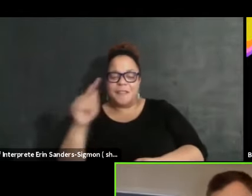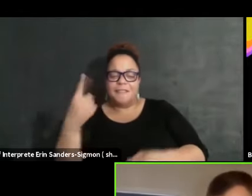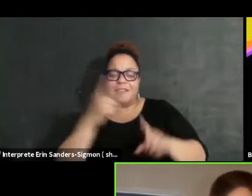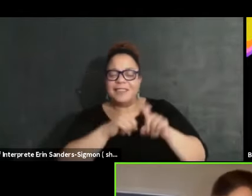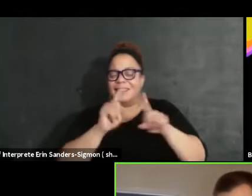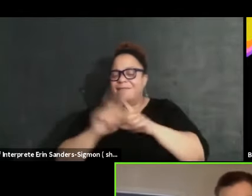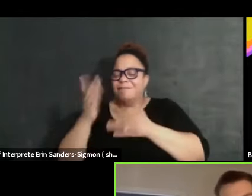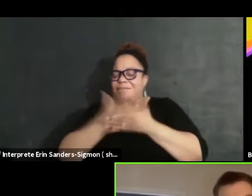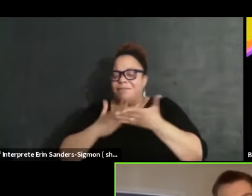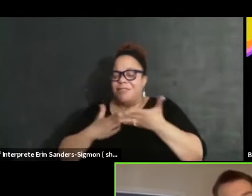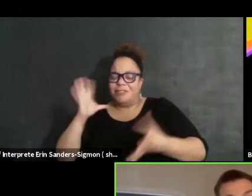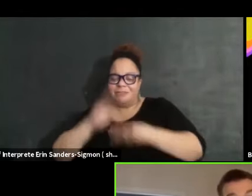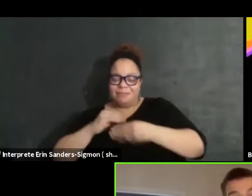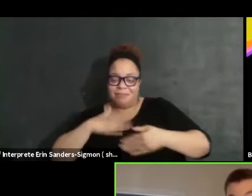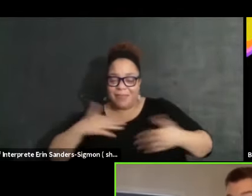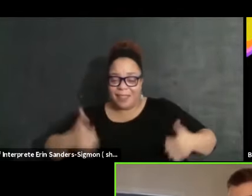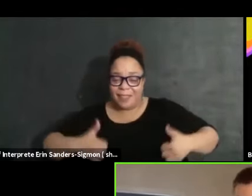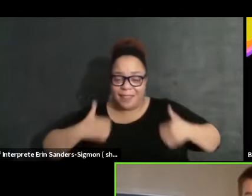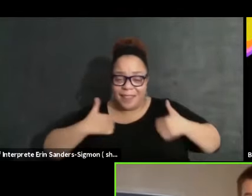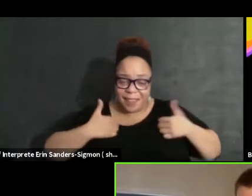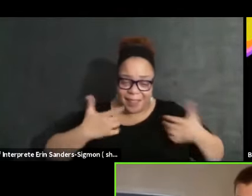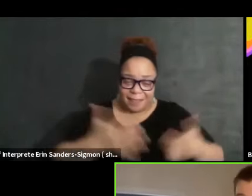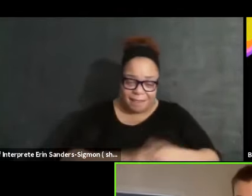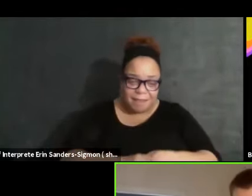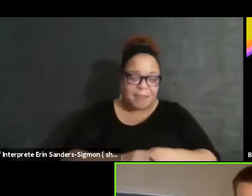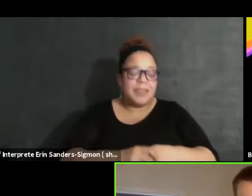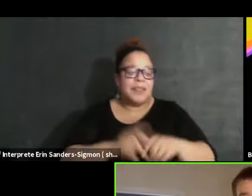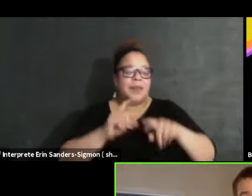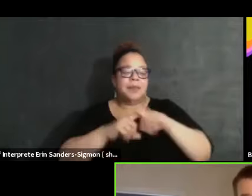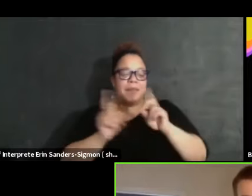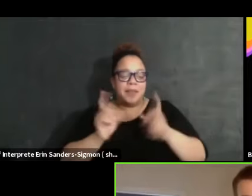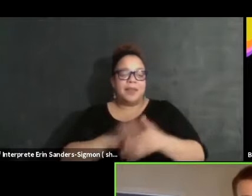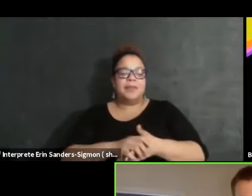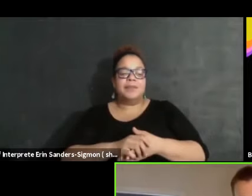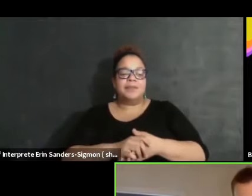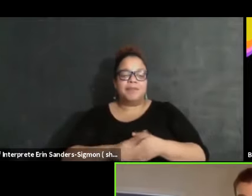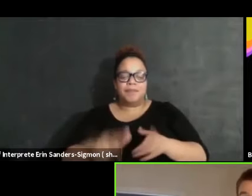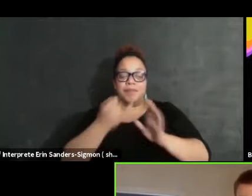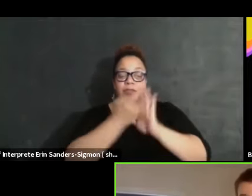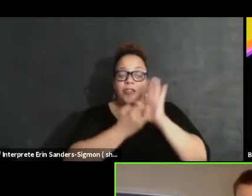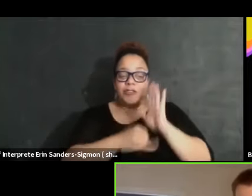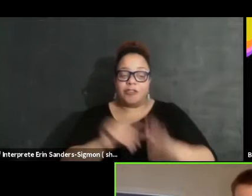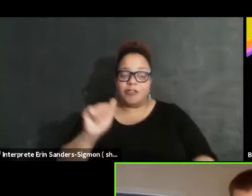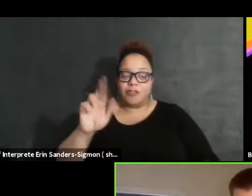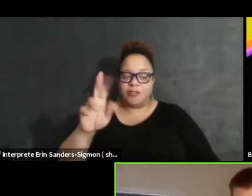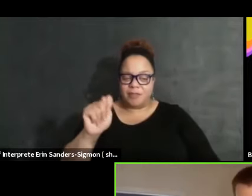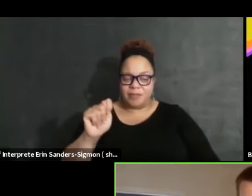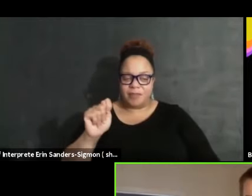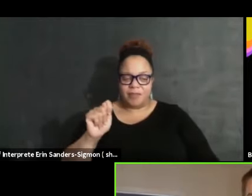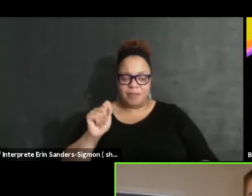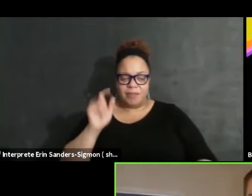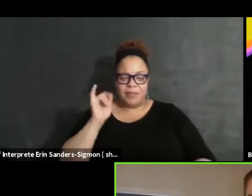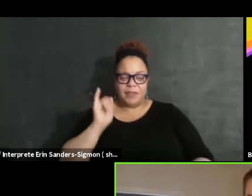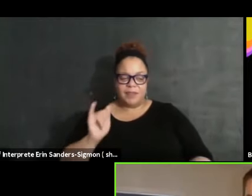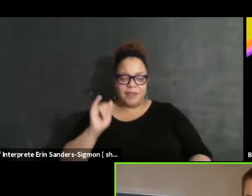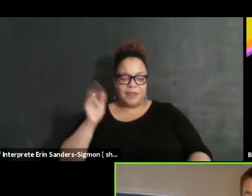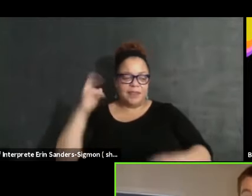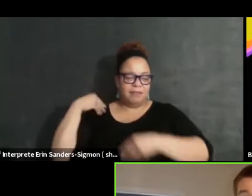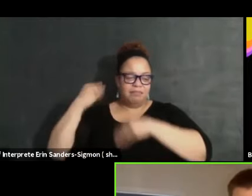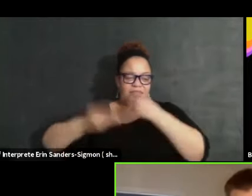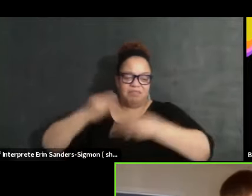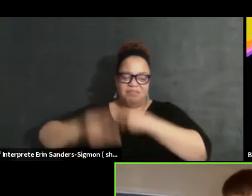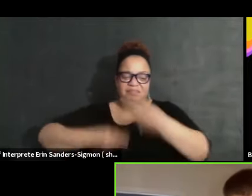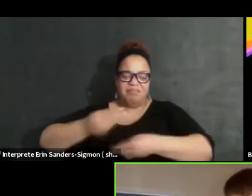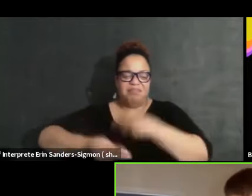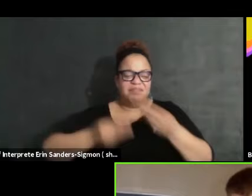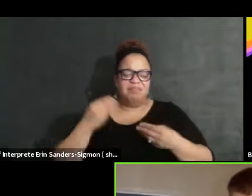of the arts. And in a time like now, where we're all in our different places and a bit disconnected in terms of like physical proximity, our